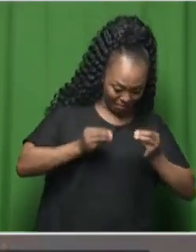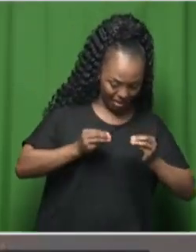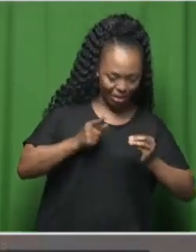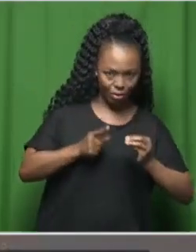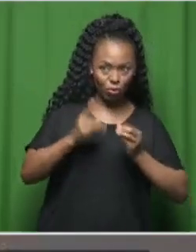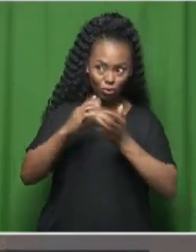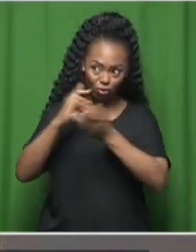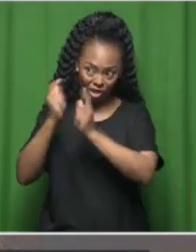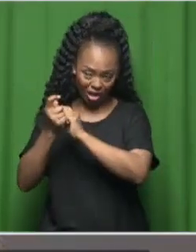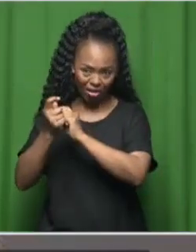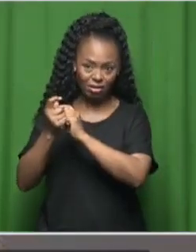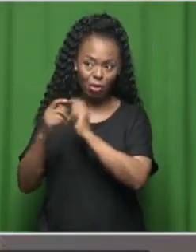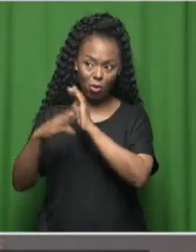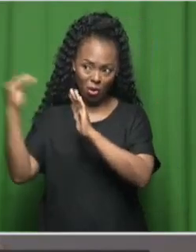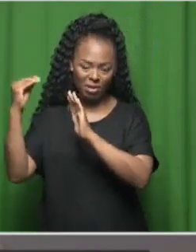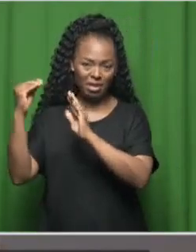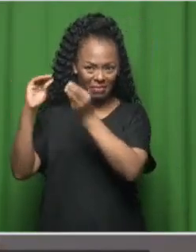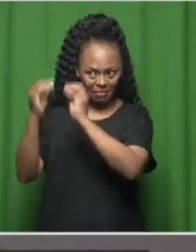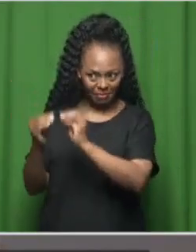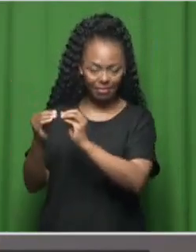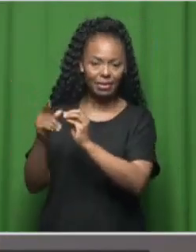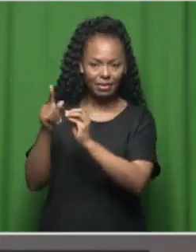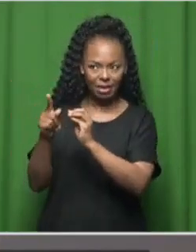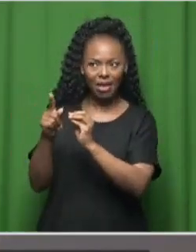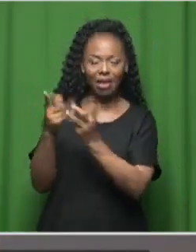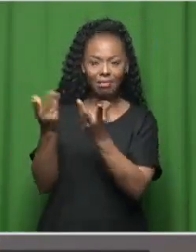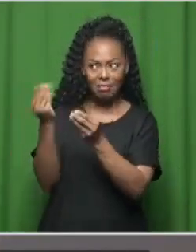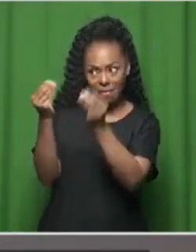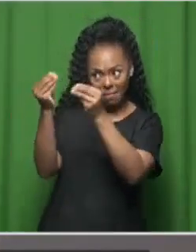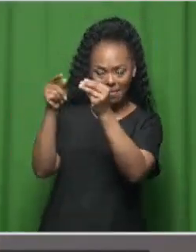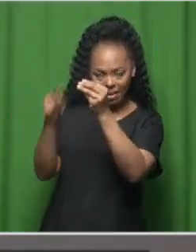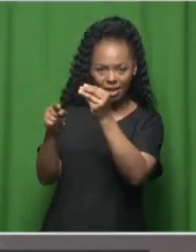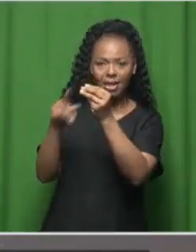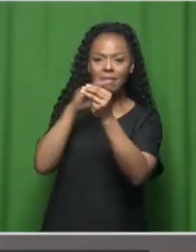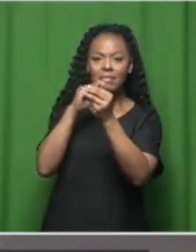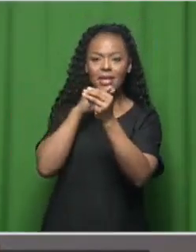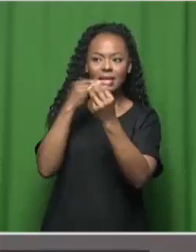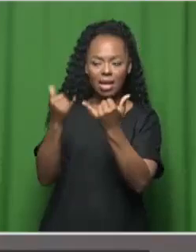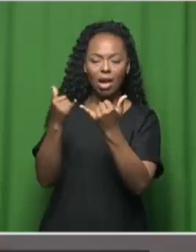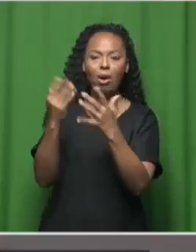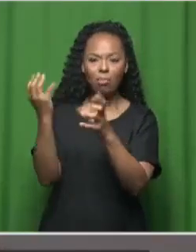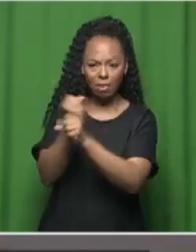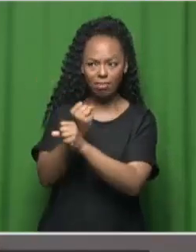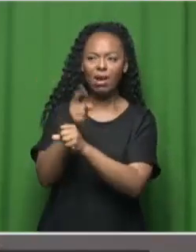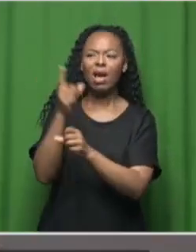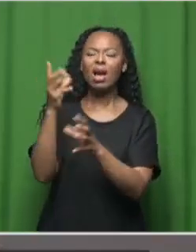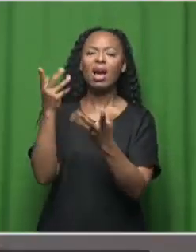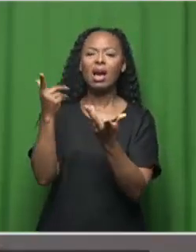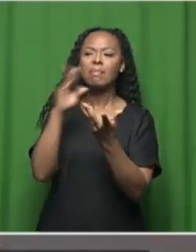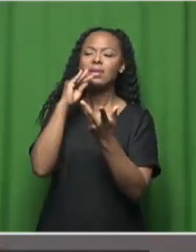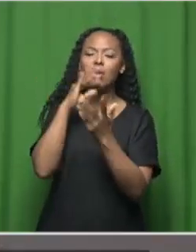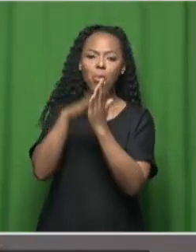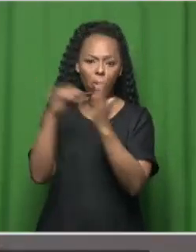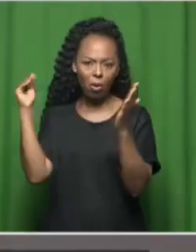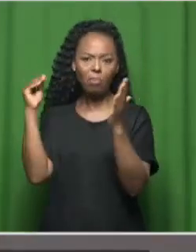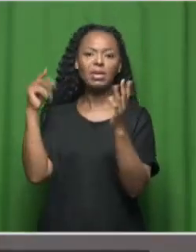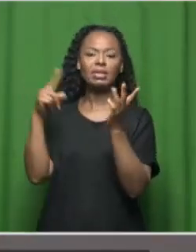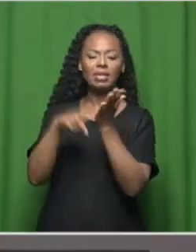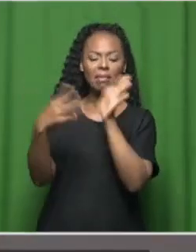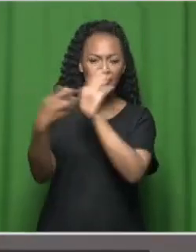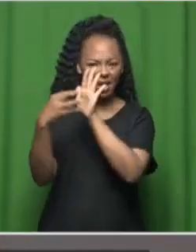because when you copyright it, it's all the elements, it shows all the elements that are in the print, in the pattern